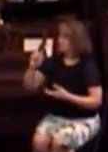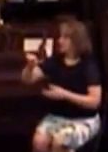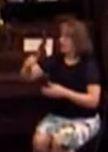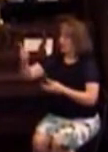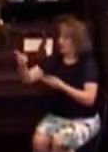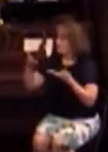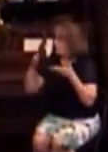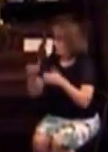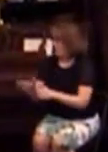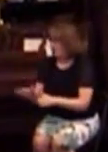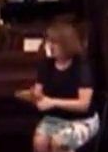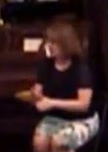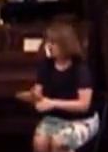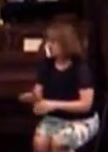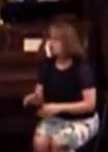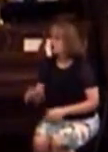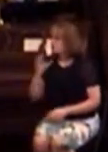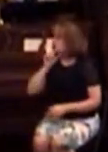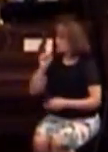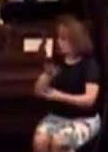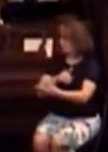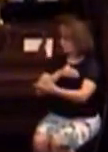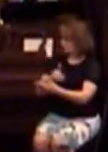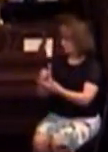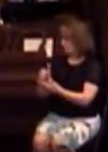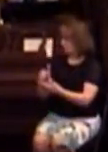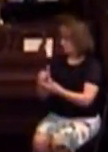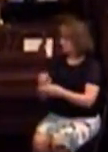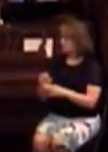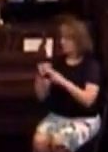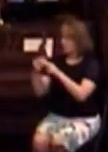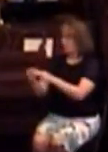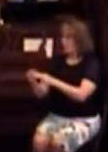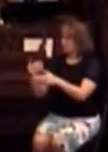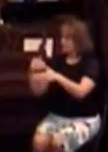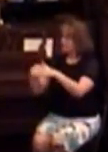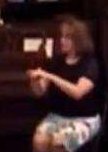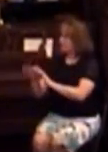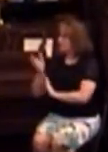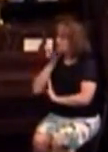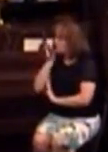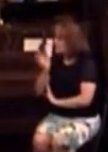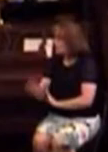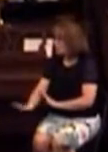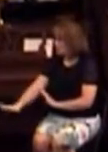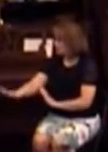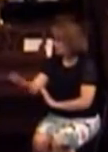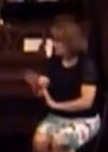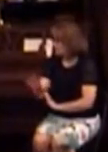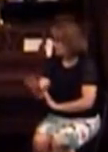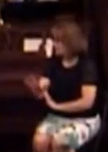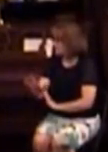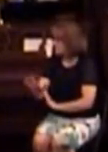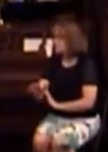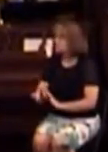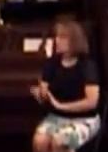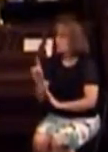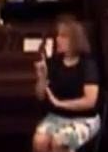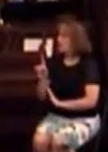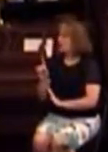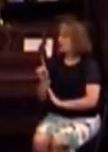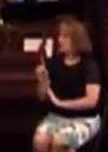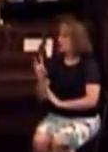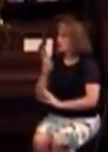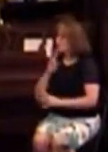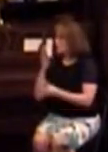Old hymn, In the Garden, it's called. It says, I come to the garden alone while the dew is still on the roses, and the voice I hear falling on my